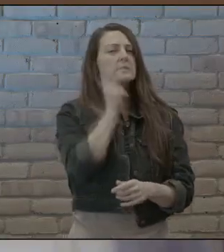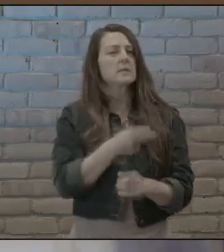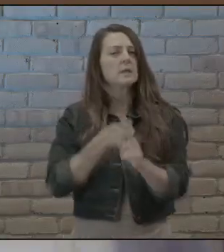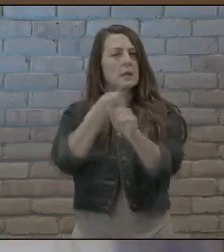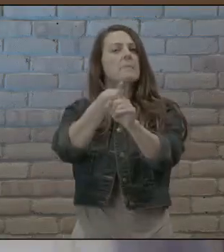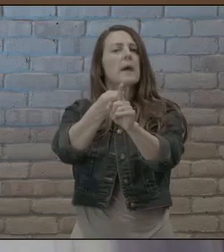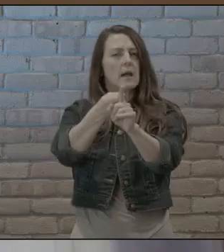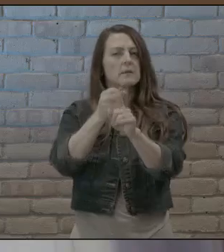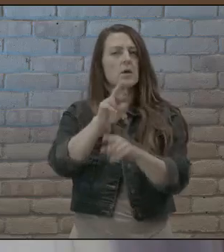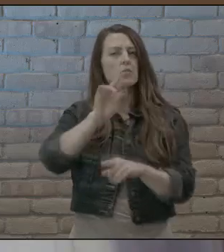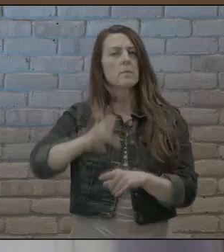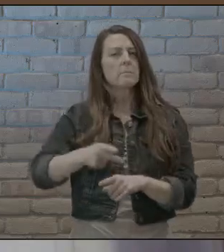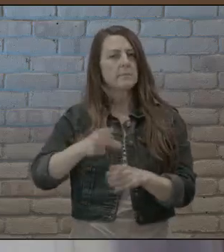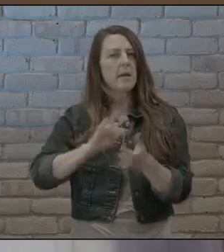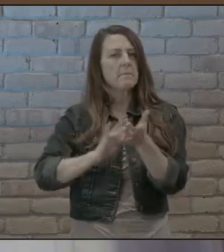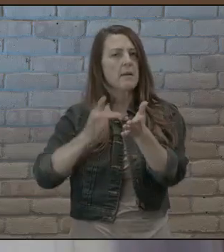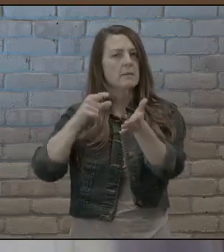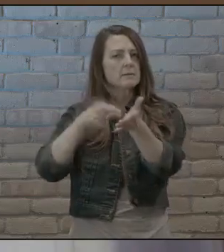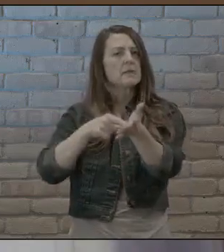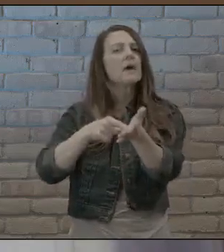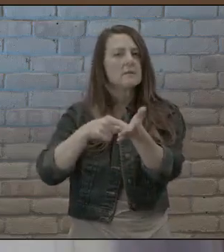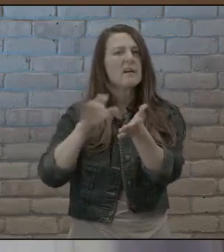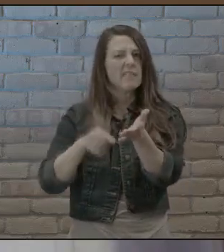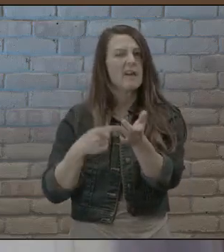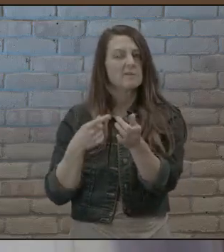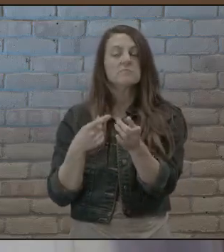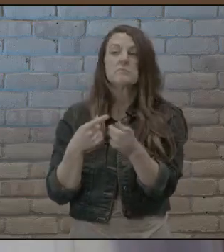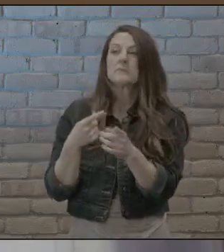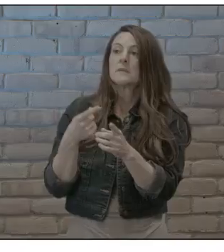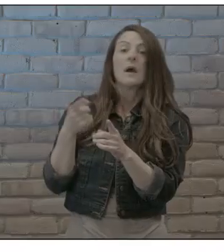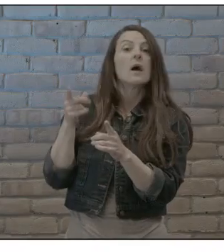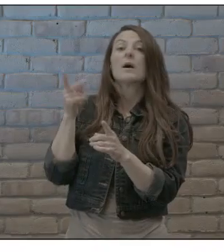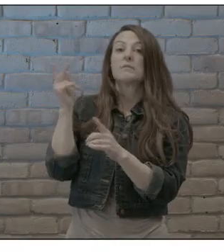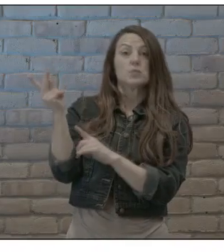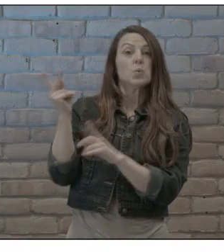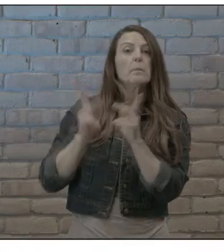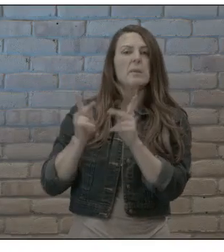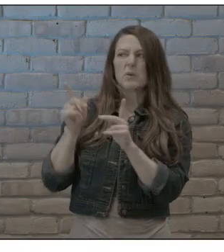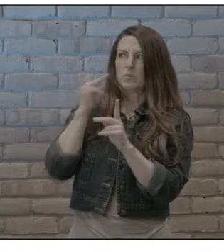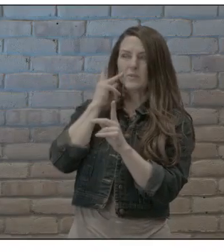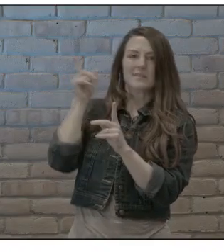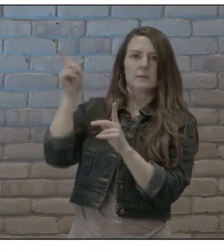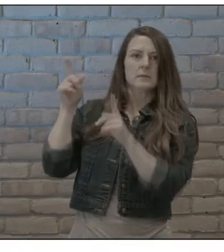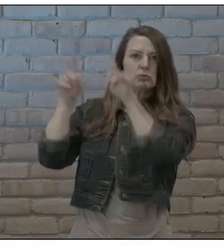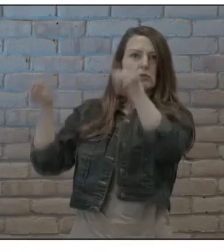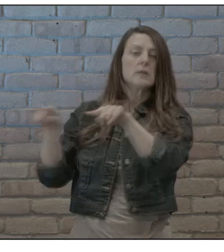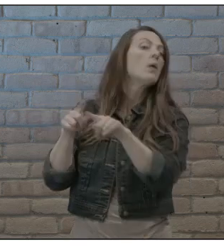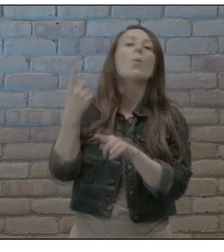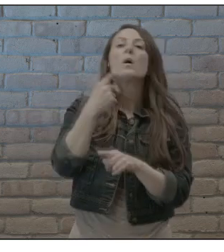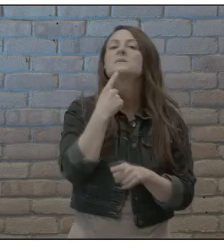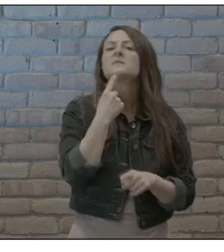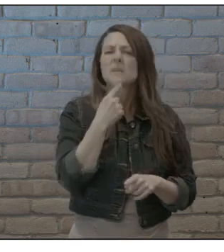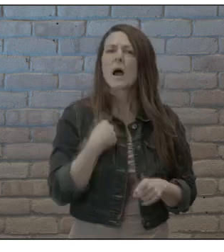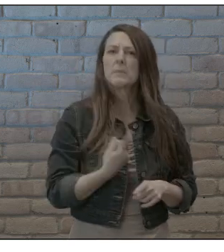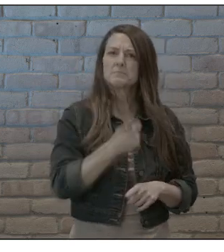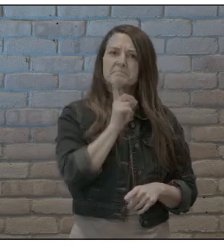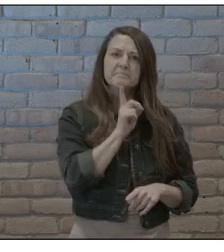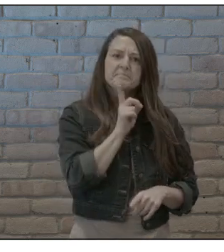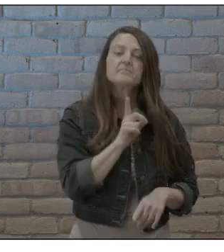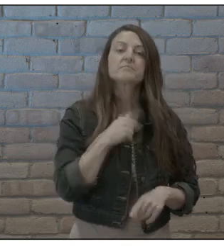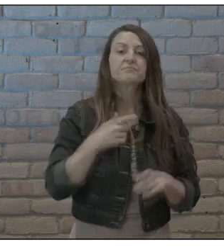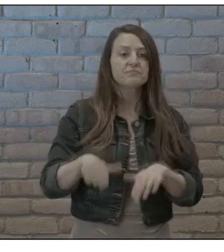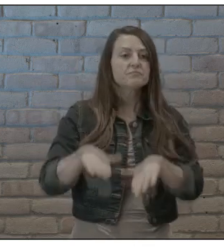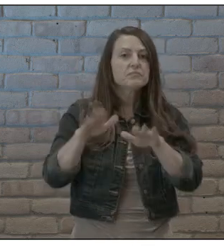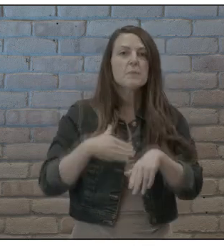debt has had on some people's lives. You can see the testimony from two people on the screen. One says, I'm a single parent raising my son with